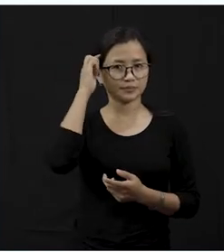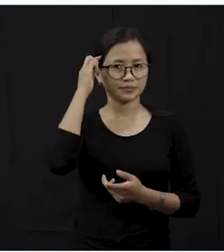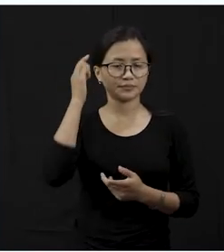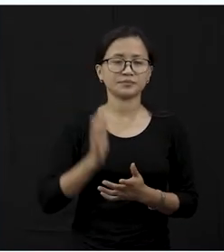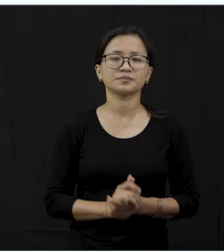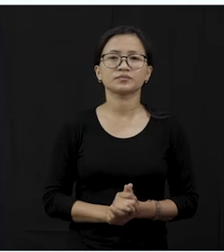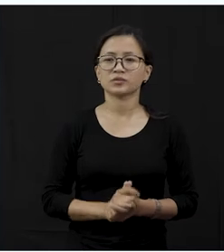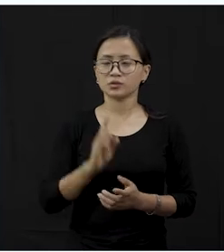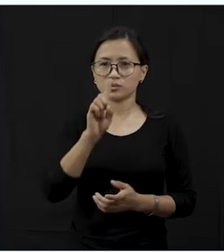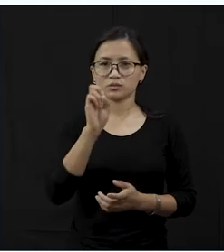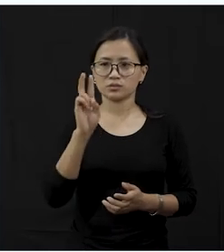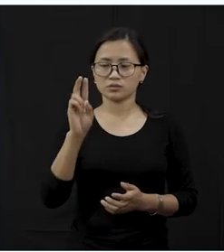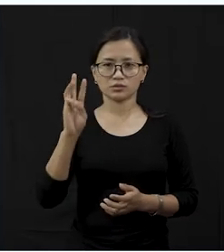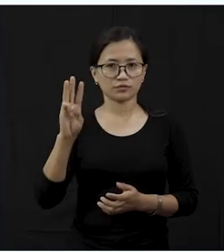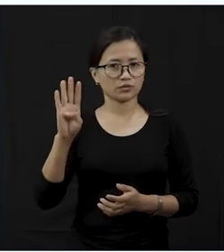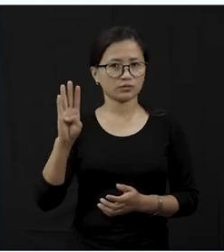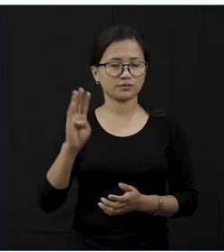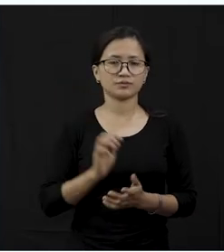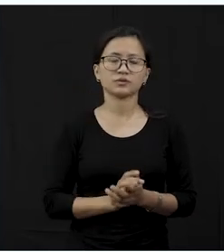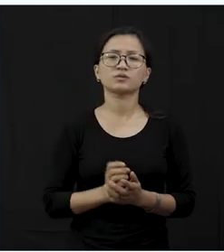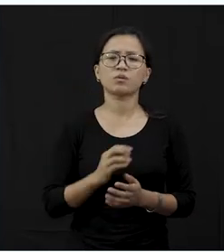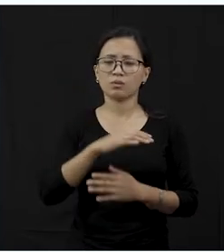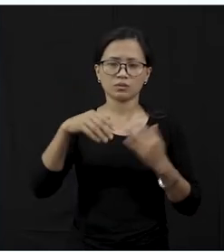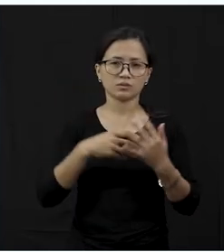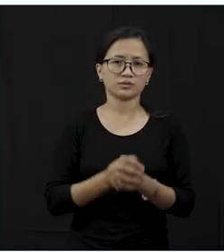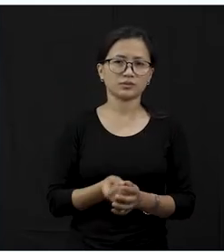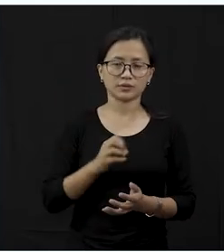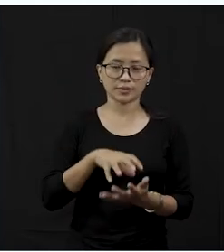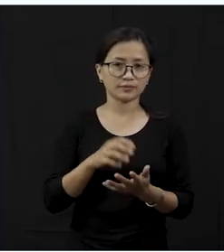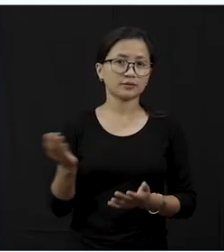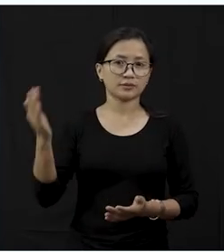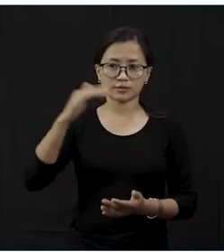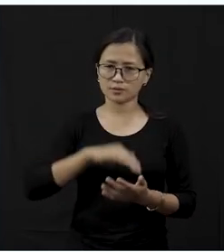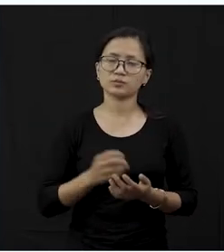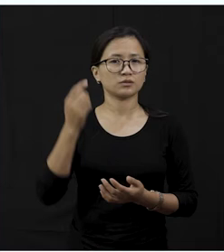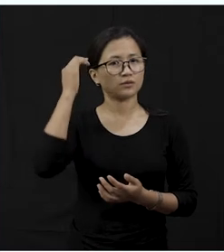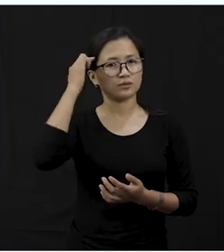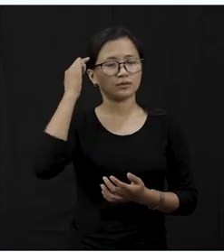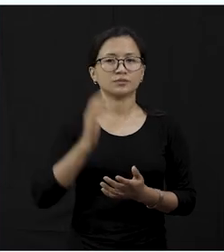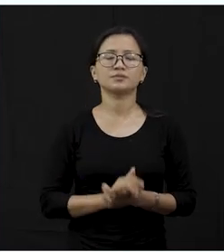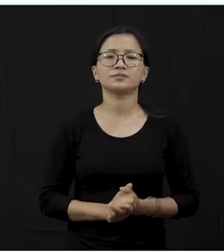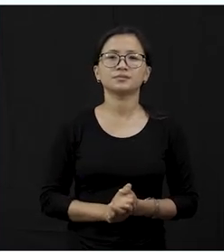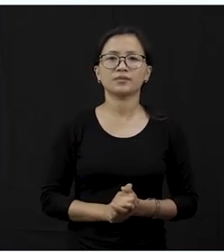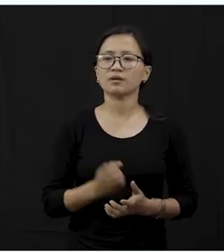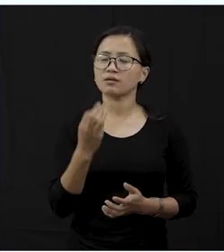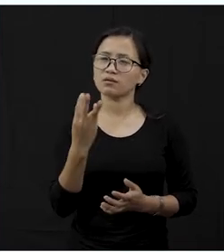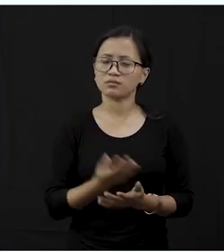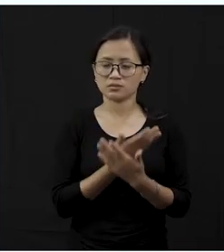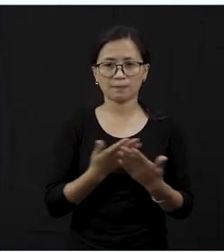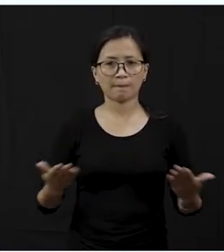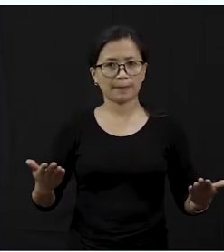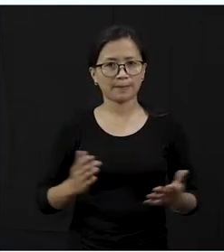Yes, 1, 2, 3, all the counting numbers come to your mind, right? Like 1, 2, 3, and so on. So we count things